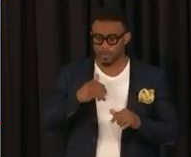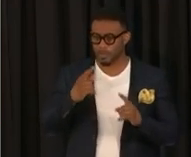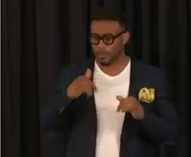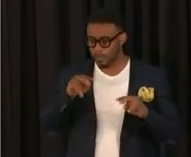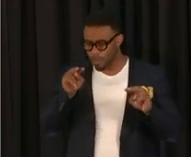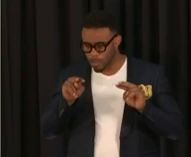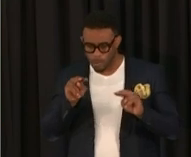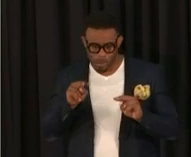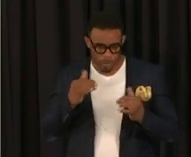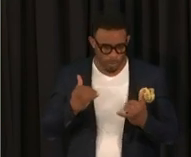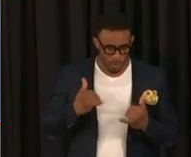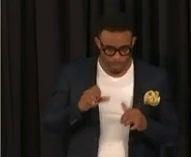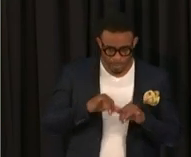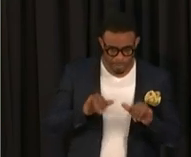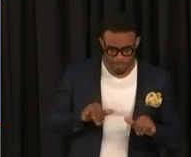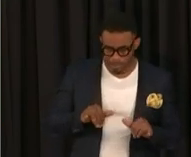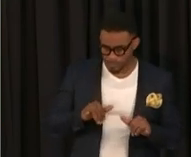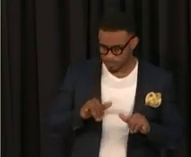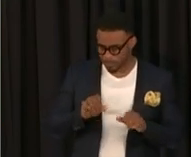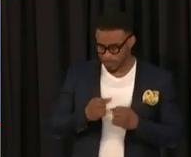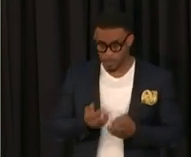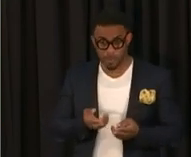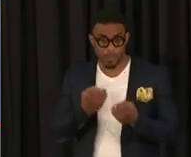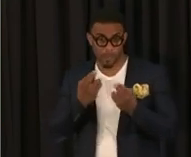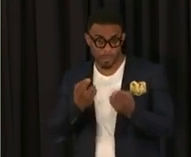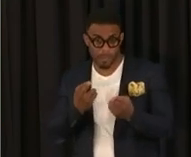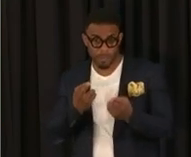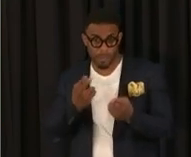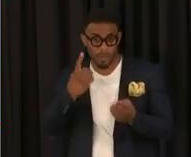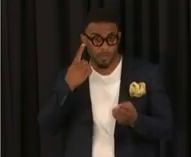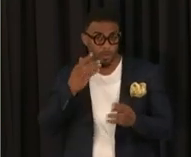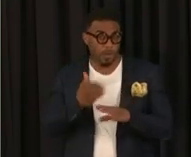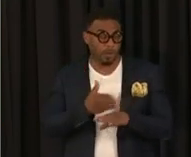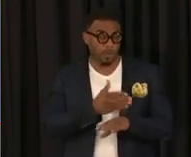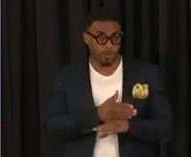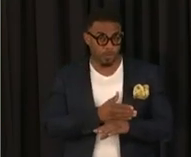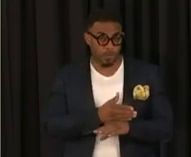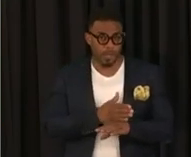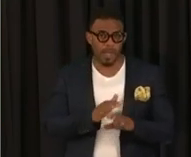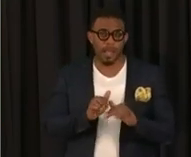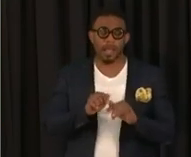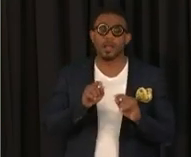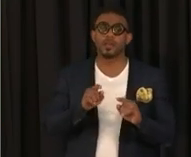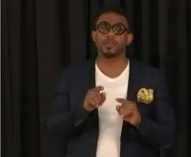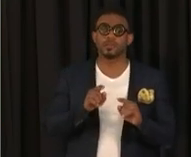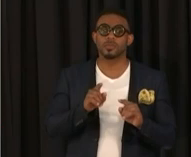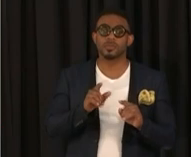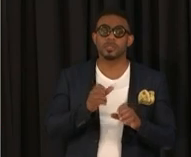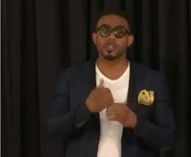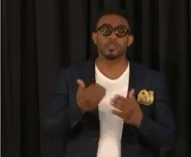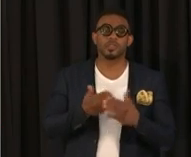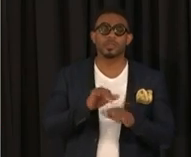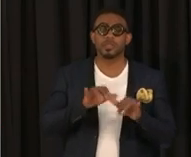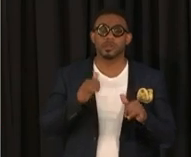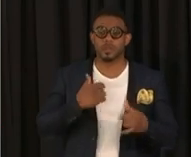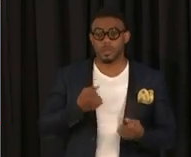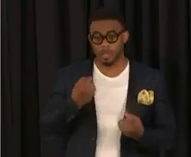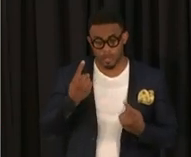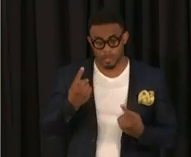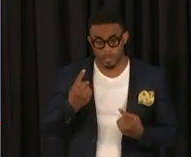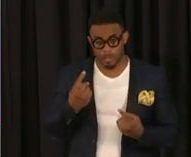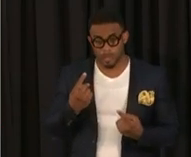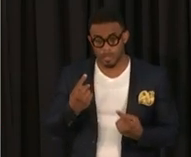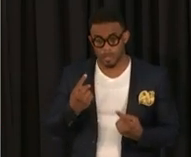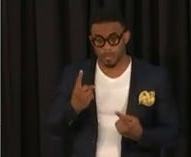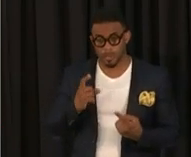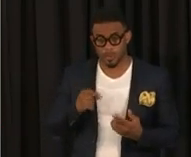we can come in and take a look at your existing systems and make recommendations for improvements in how you, these new systems as we understand